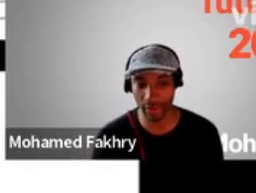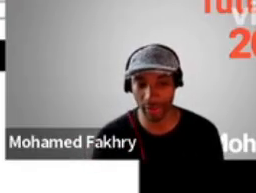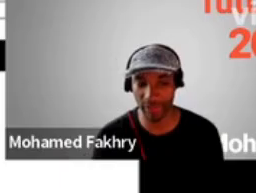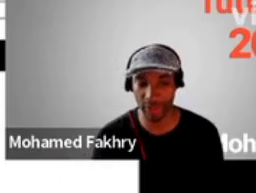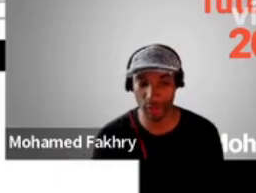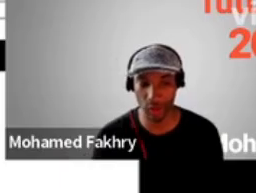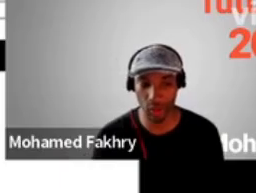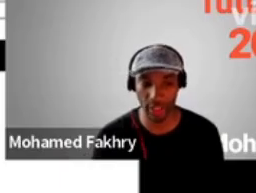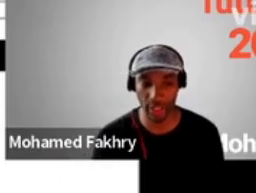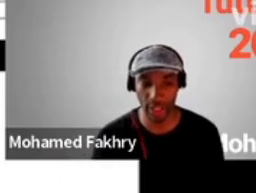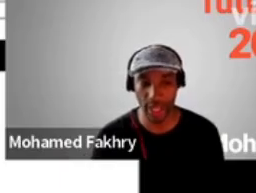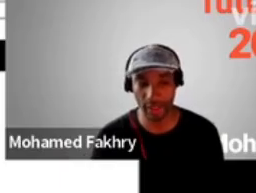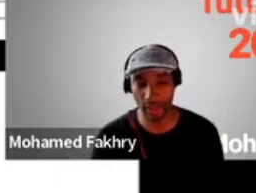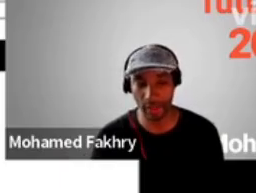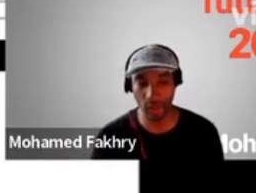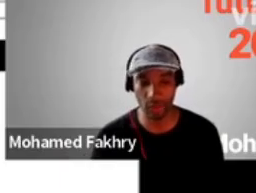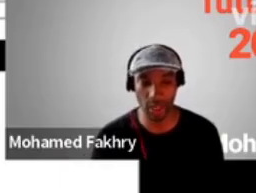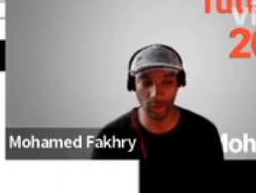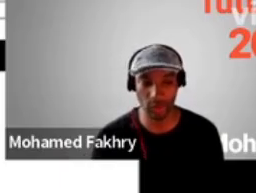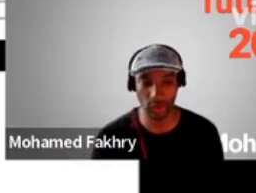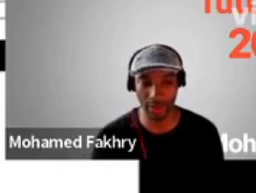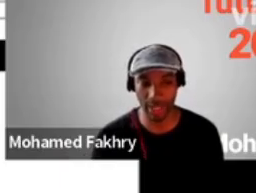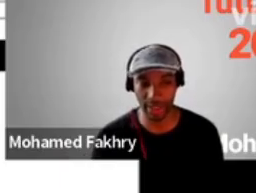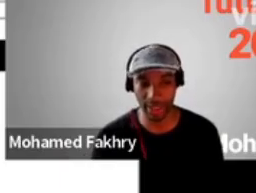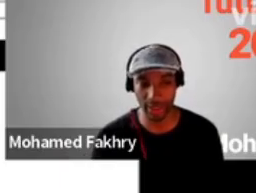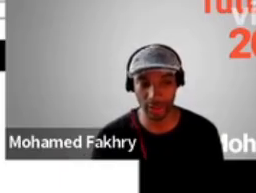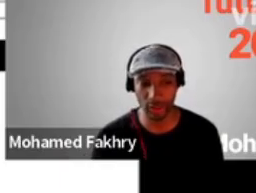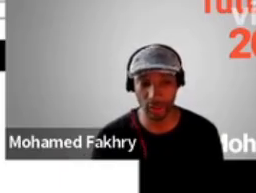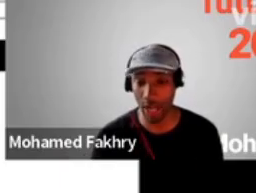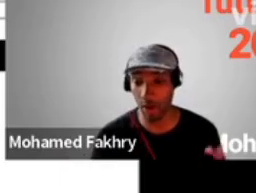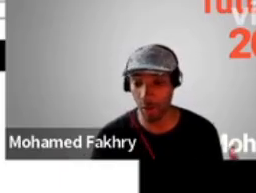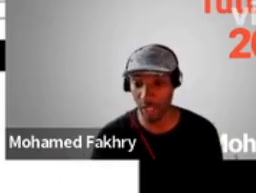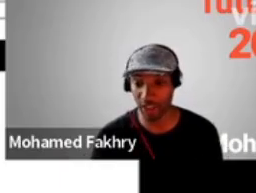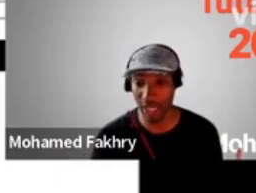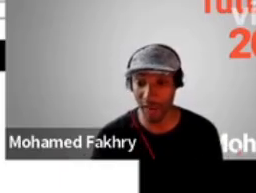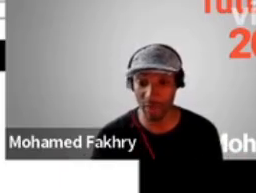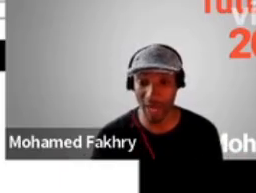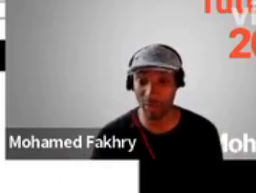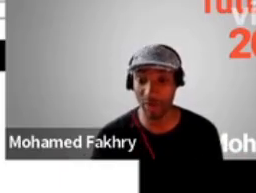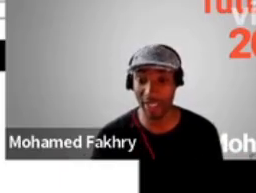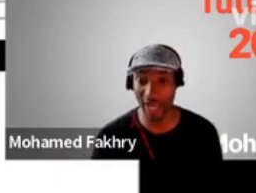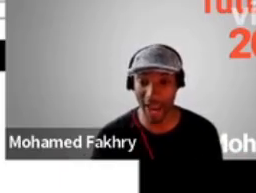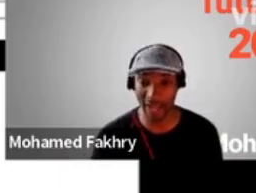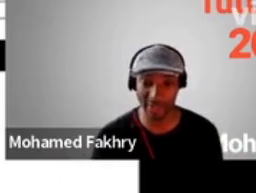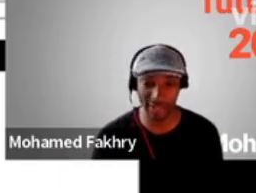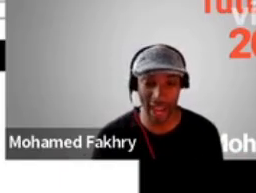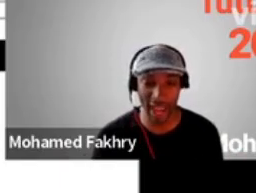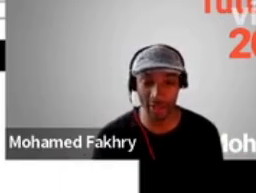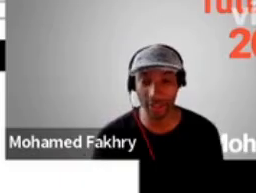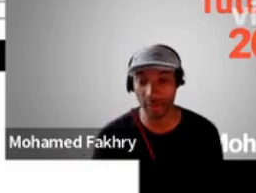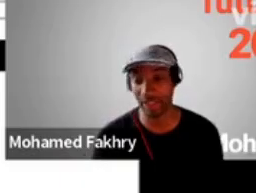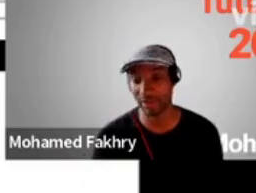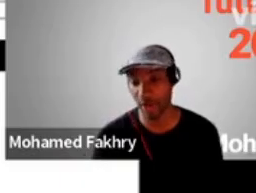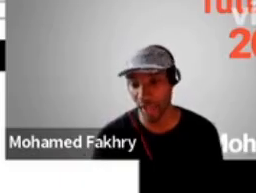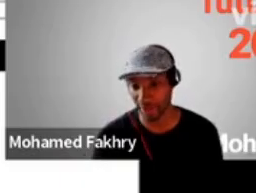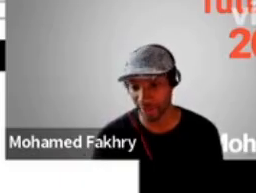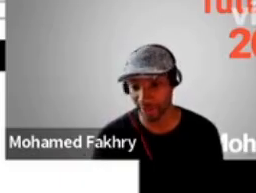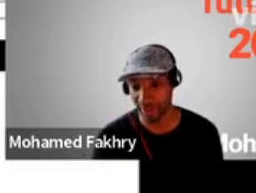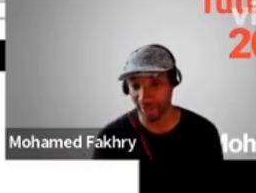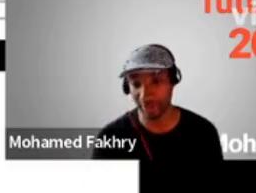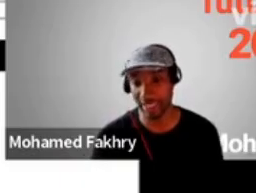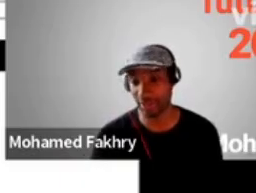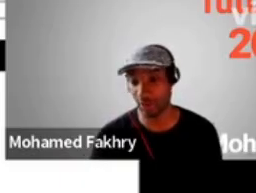going to end up living into one. And what we also know that is that the more accommodation a building has, the higher the rent